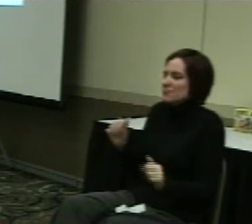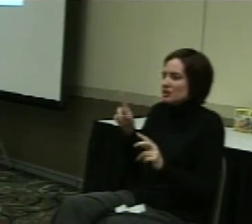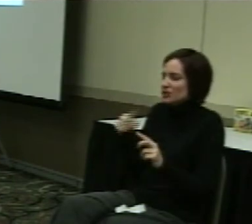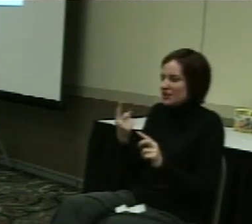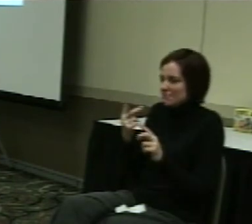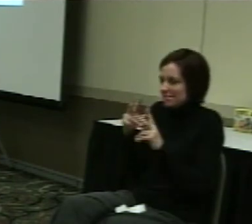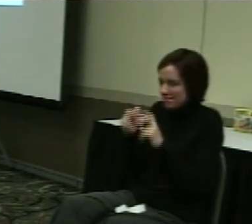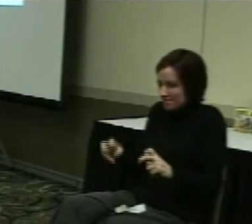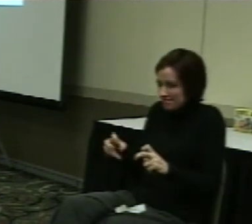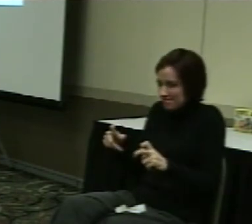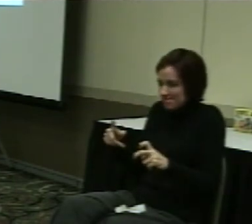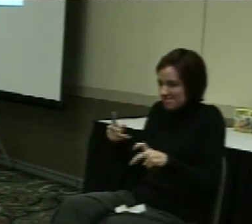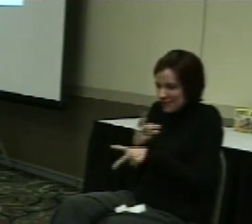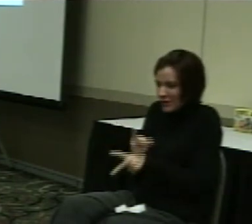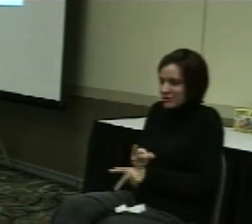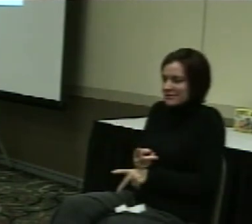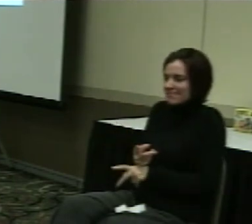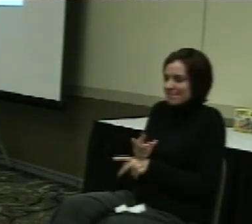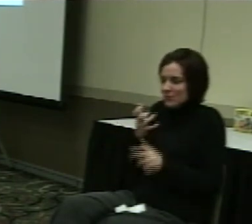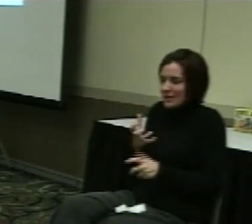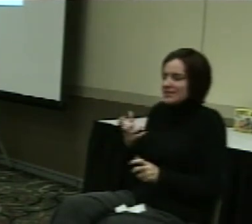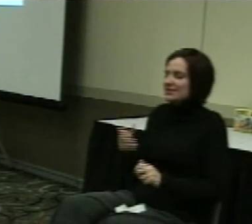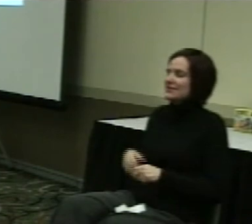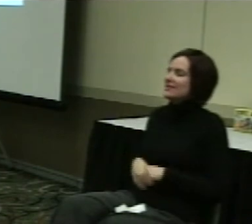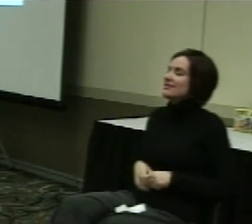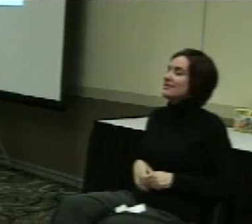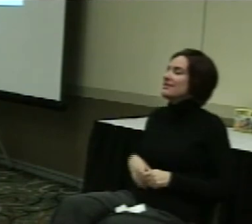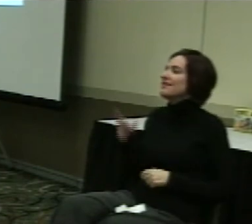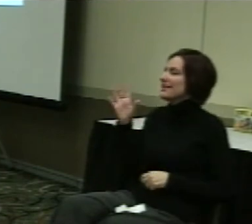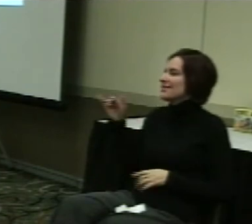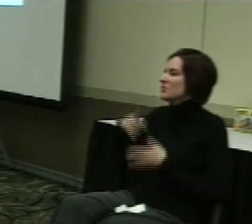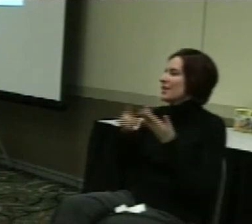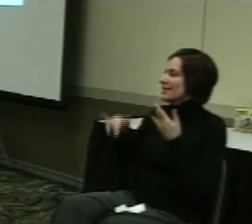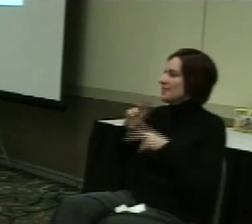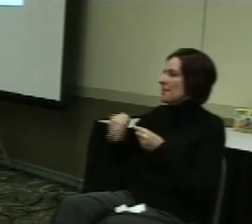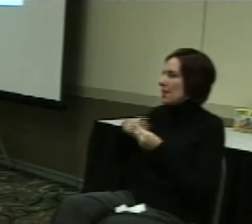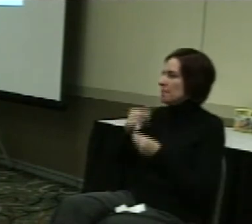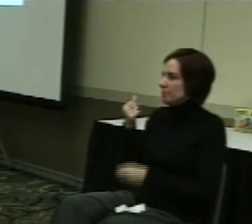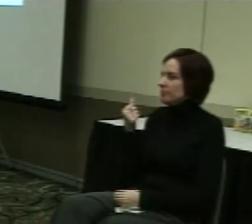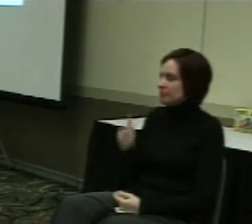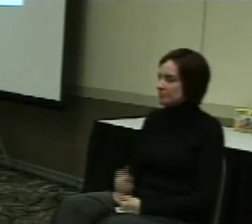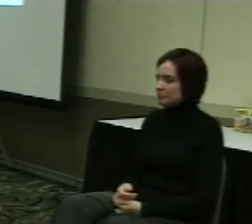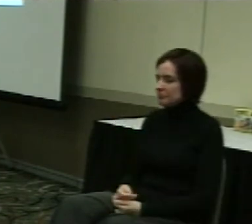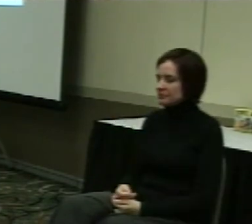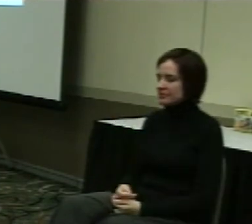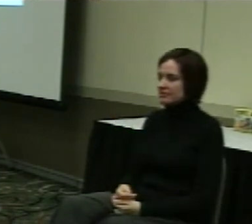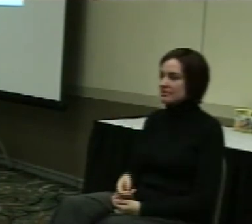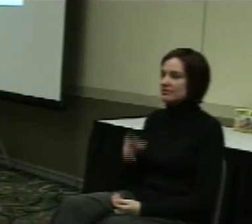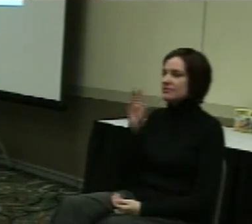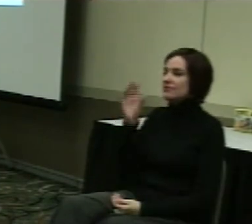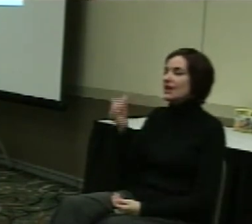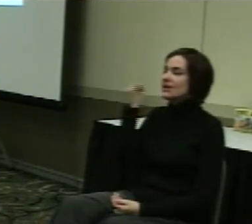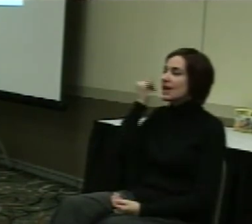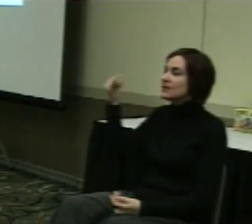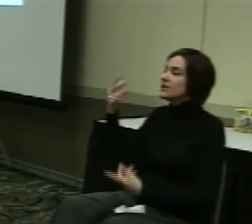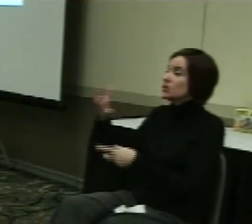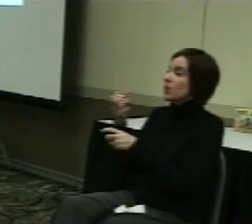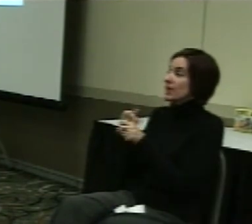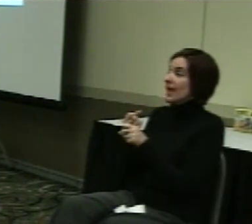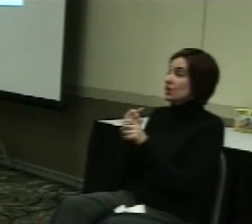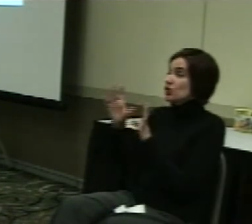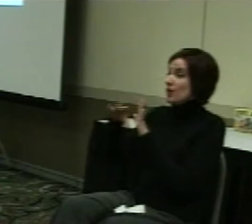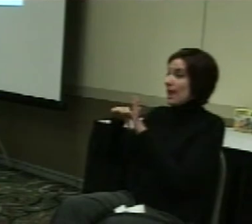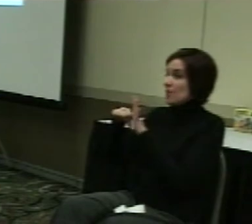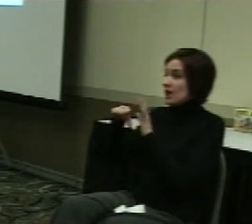on. This is what this is all about. It is the notion that you get your camera